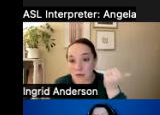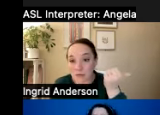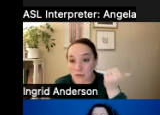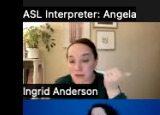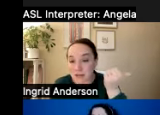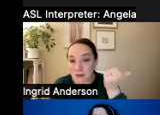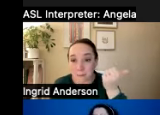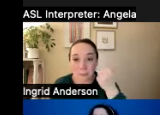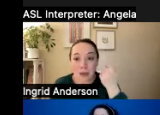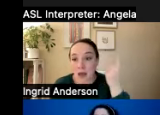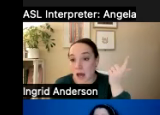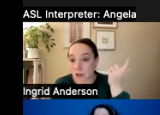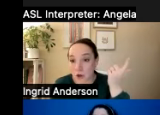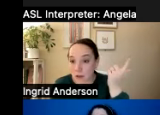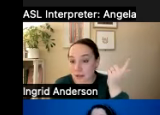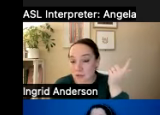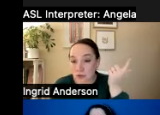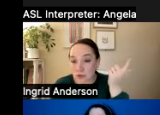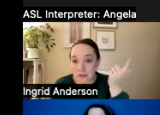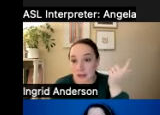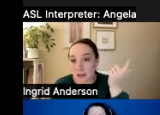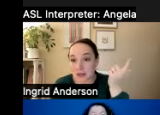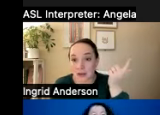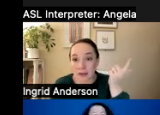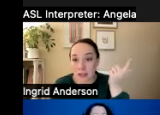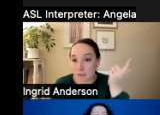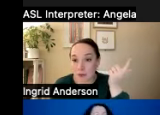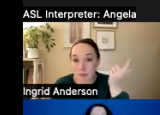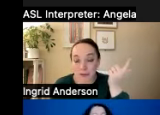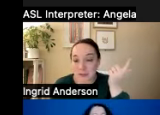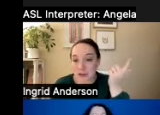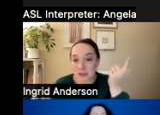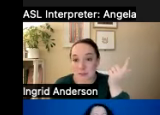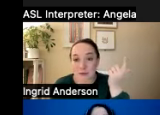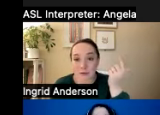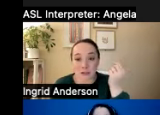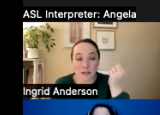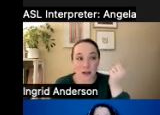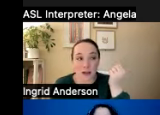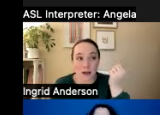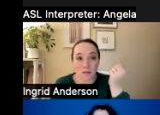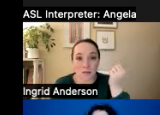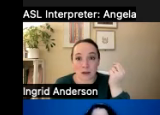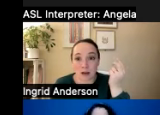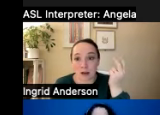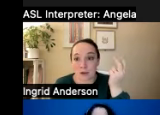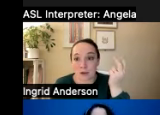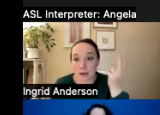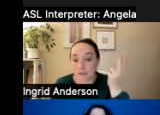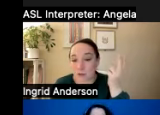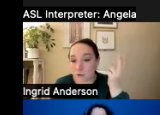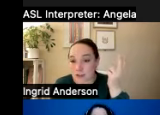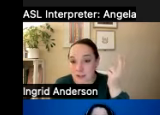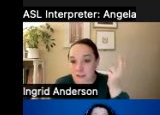a bill for the exam. I know what kind of treatment they give people at this hospital.